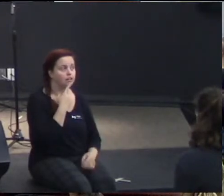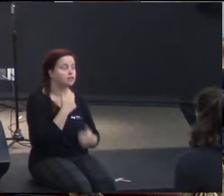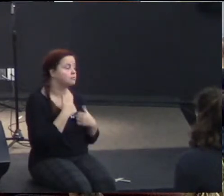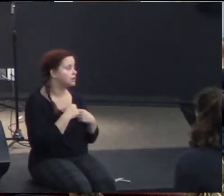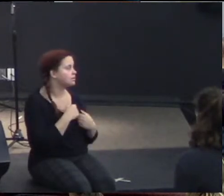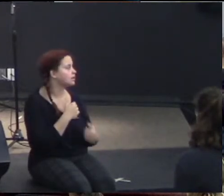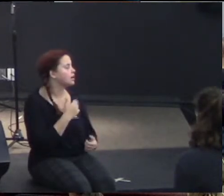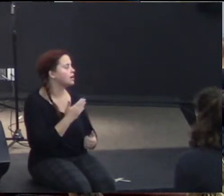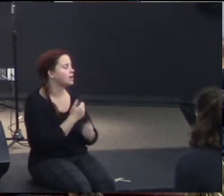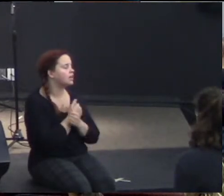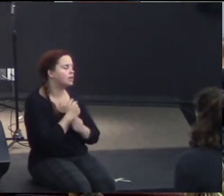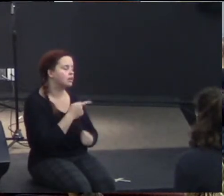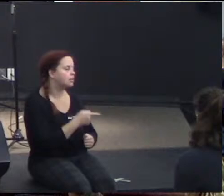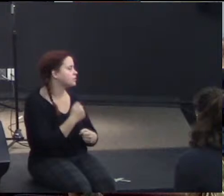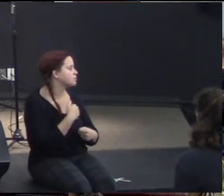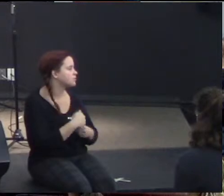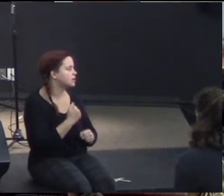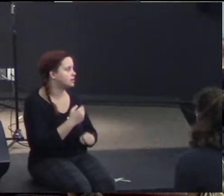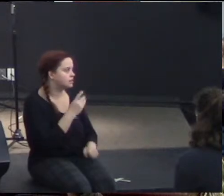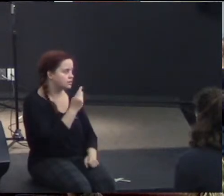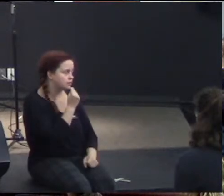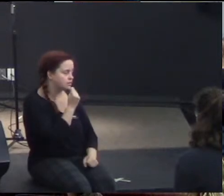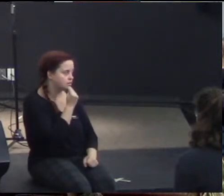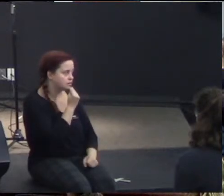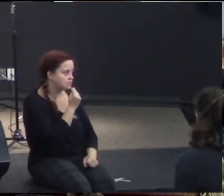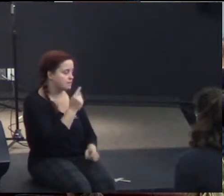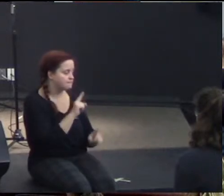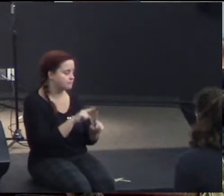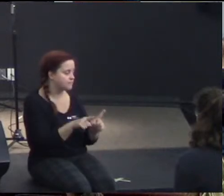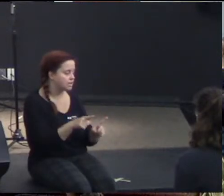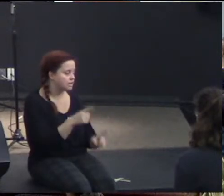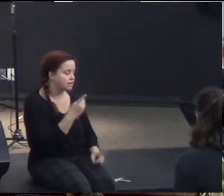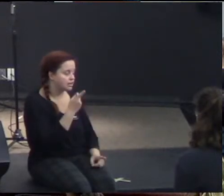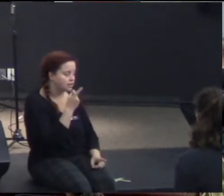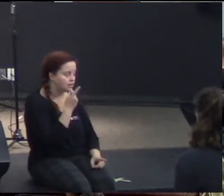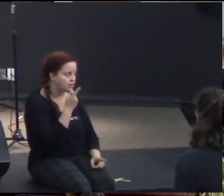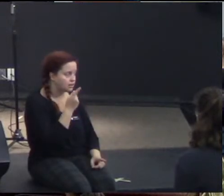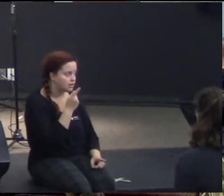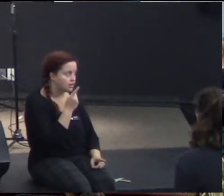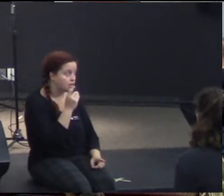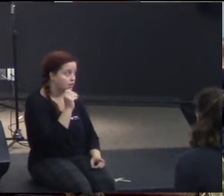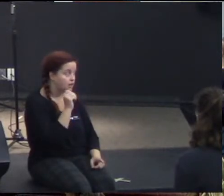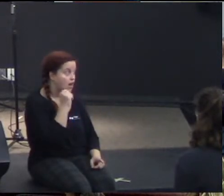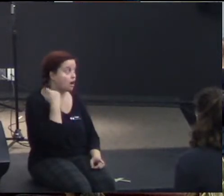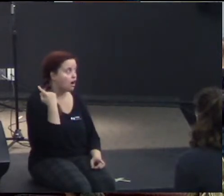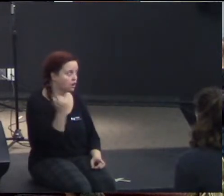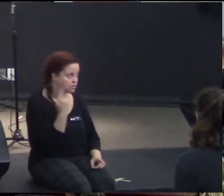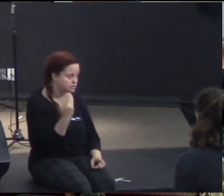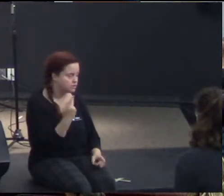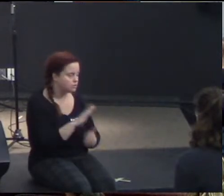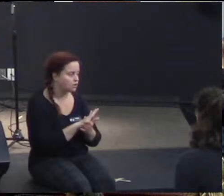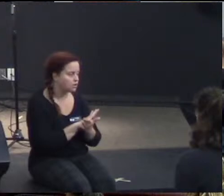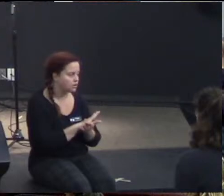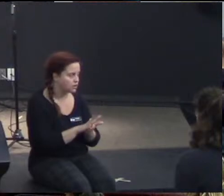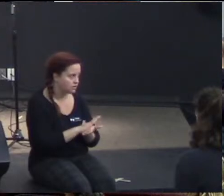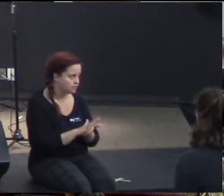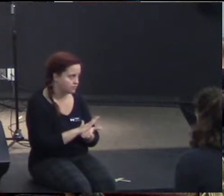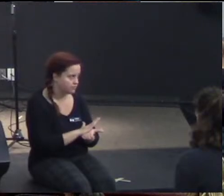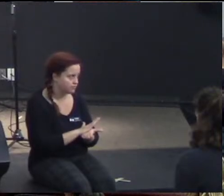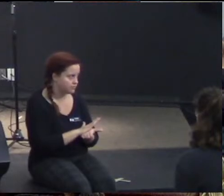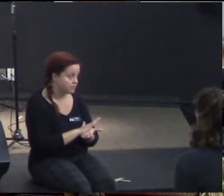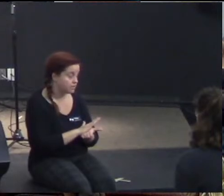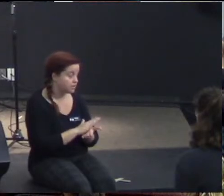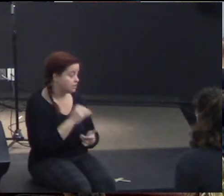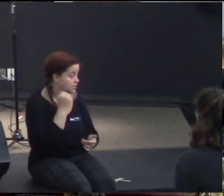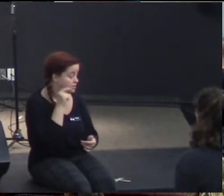dinner. But dinner is also the cleanup part. And if you could help me